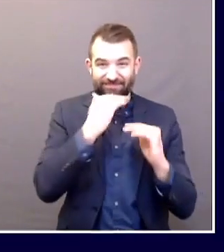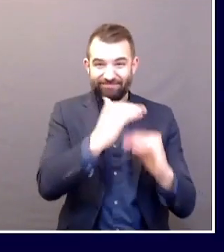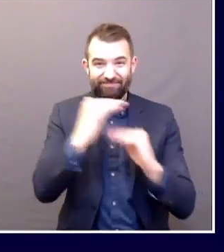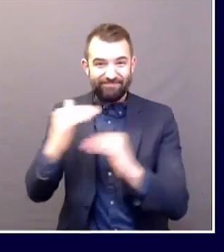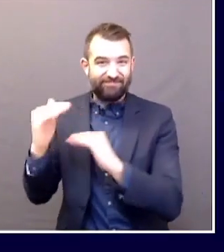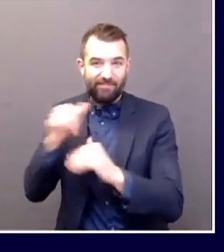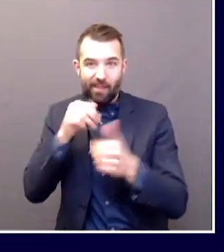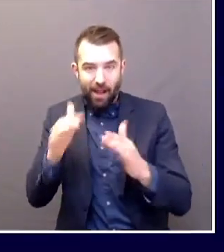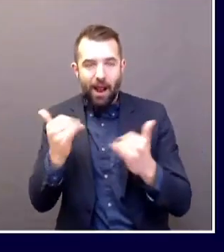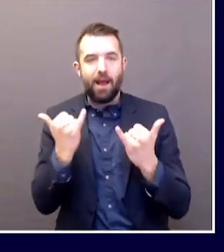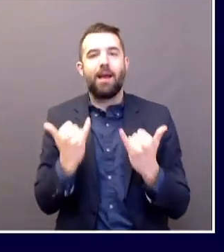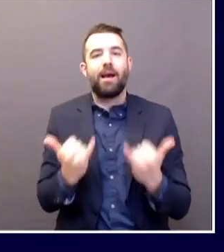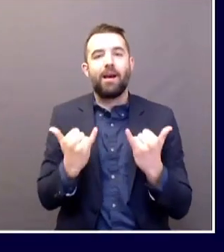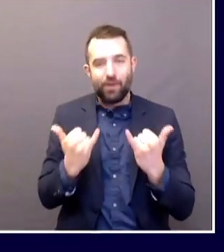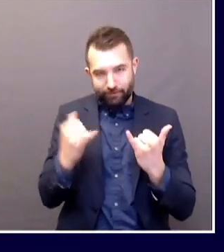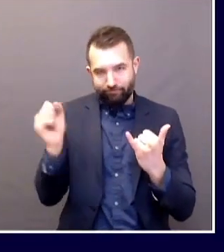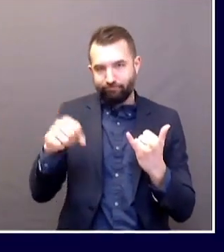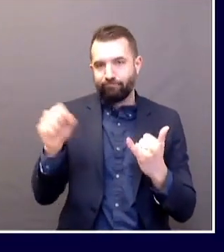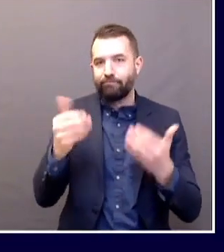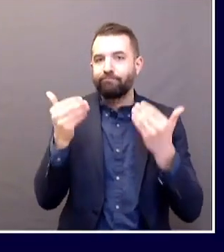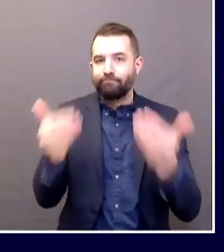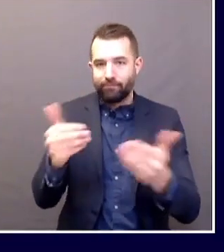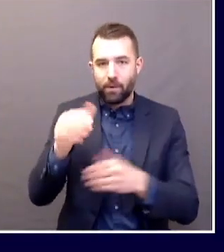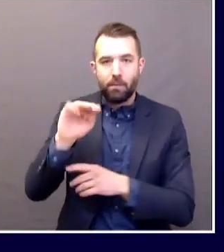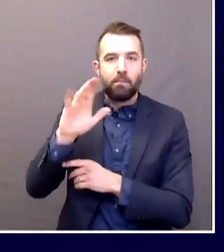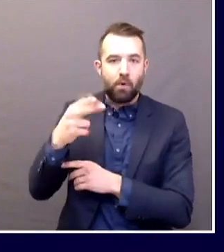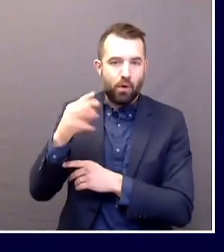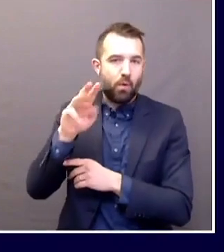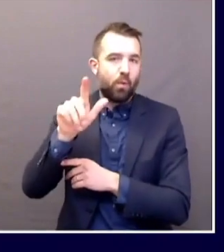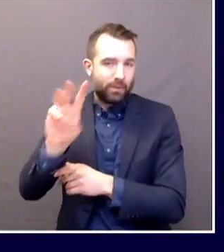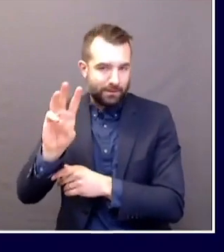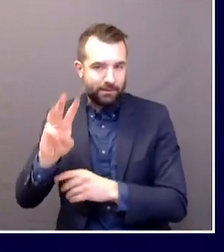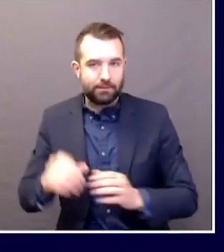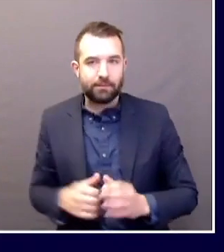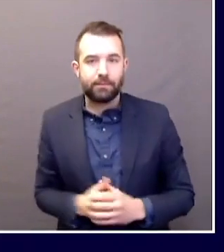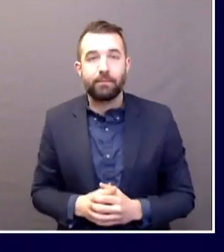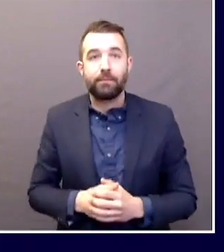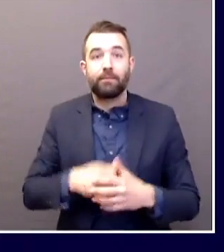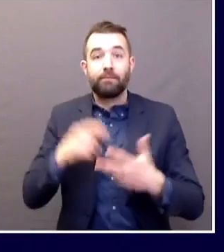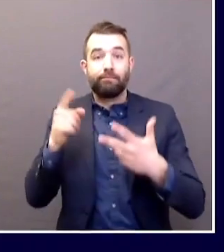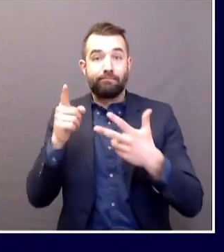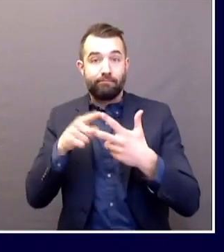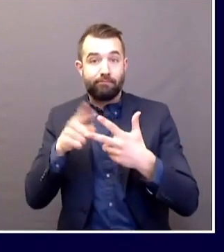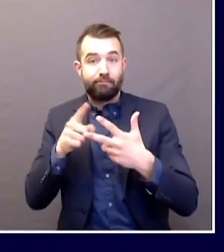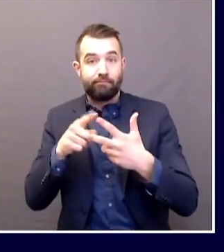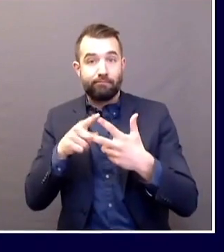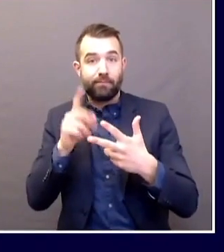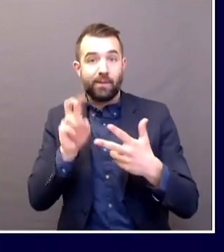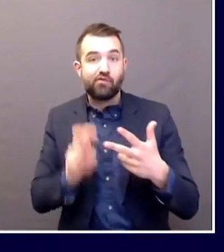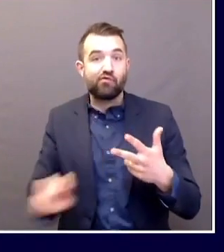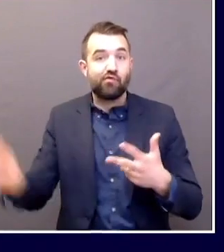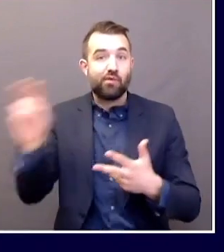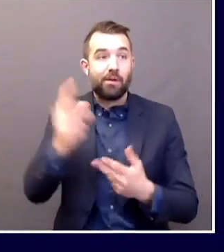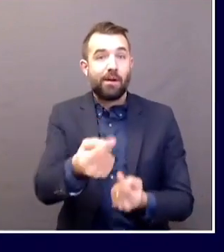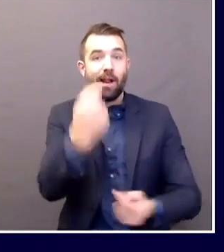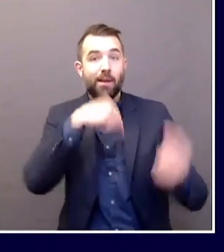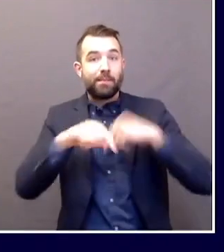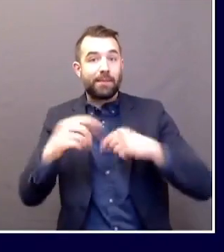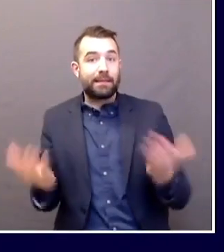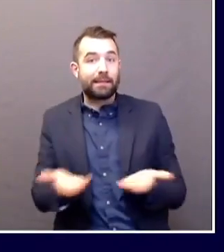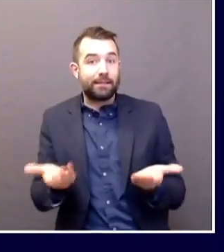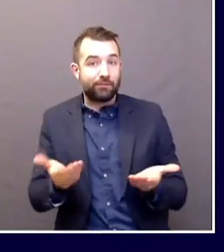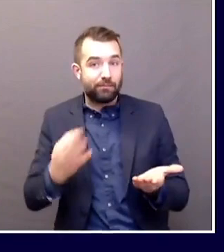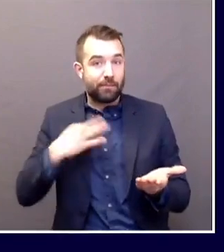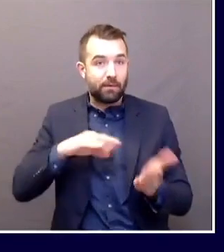travel policy. The third thing that the new plan does, it updates our travel policy in both the short term and long